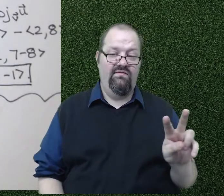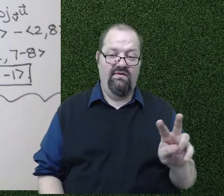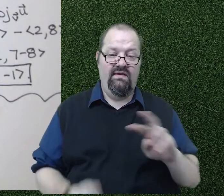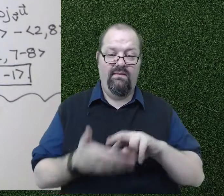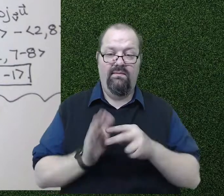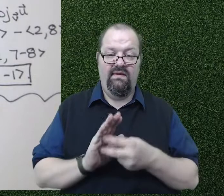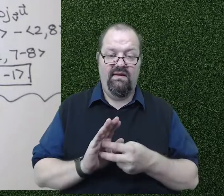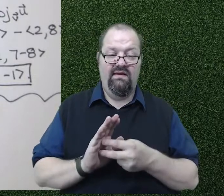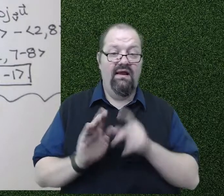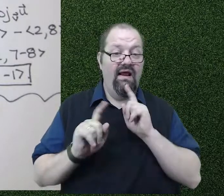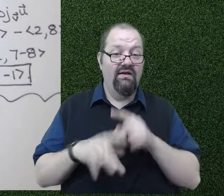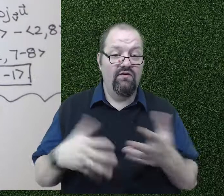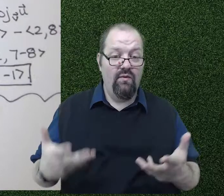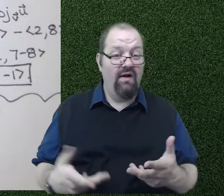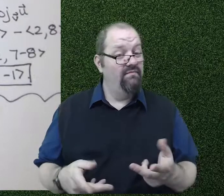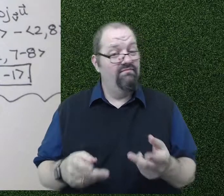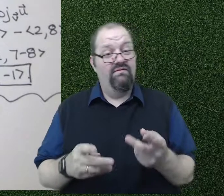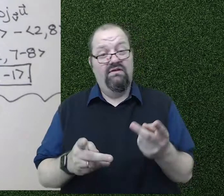and then I just multiply.